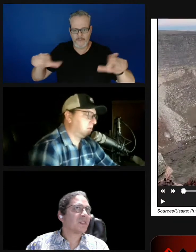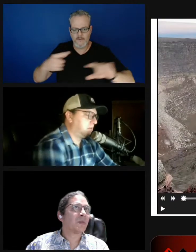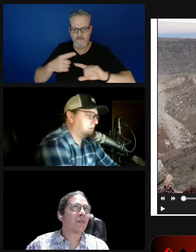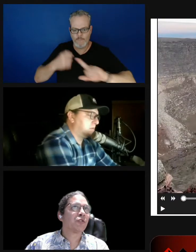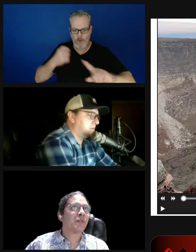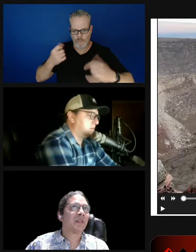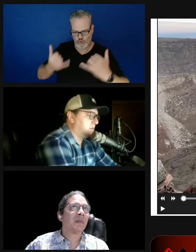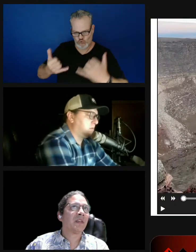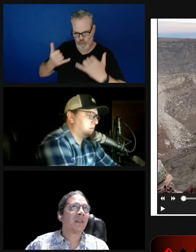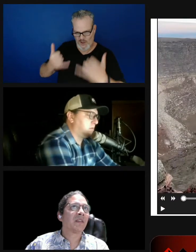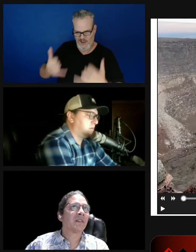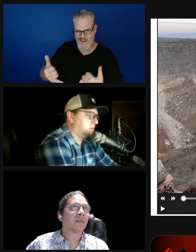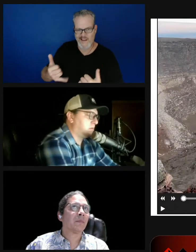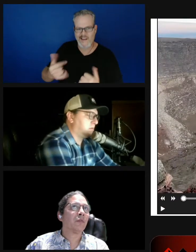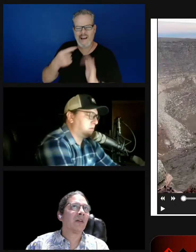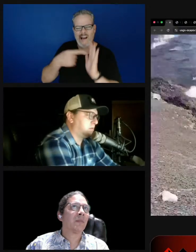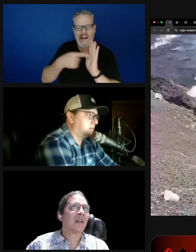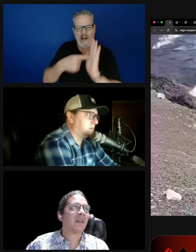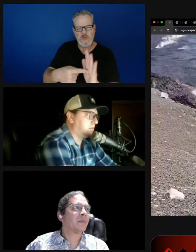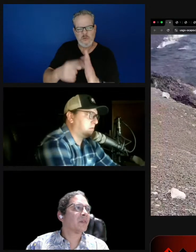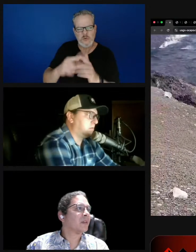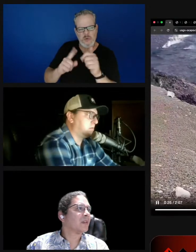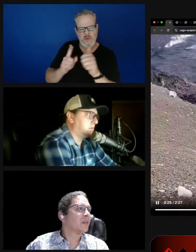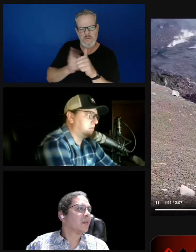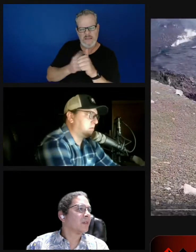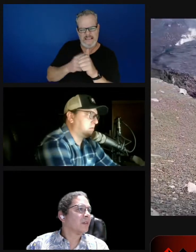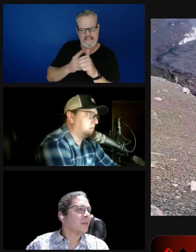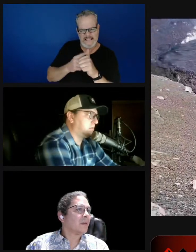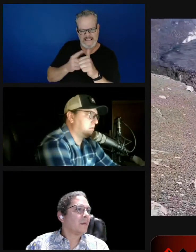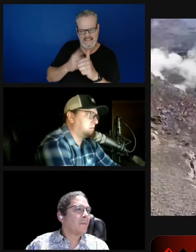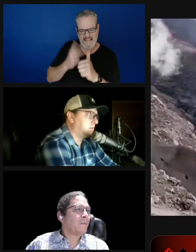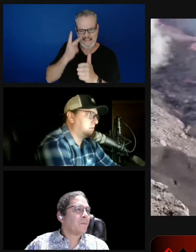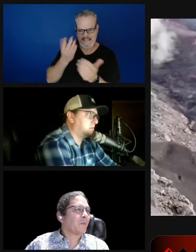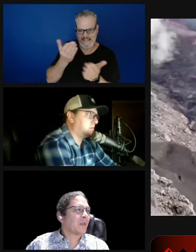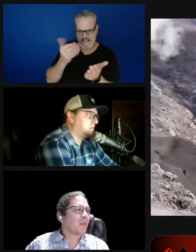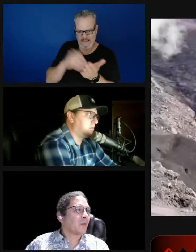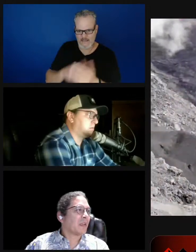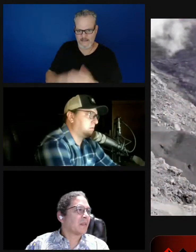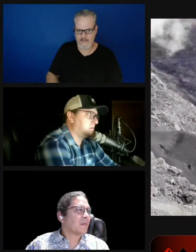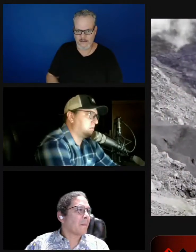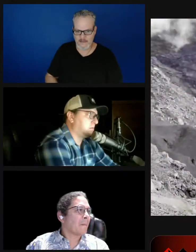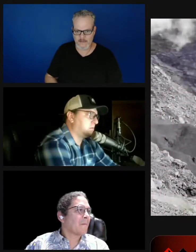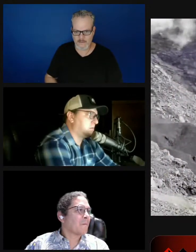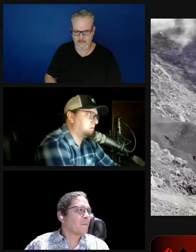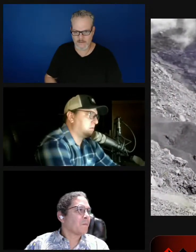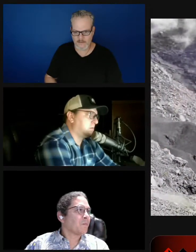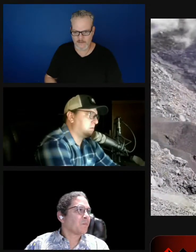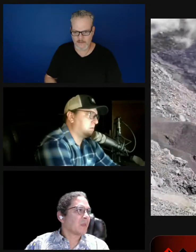as well. This is the one I was showing you at the beginning. Let me pull that one back up. And it's looking at